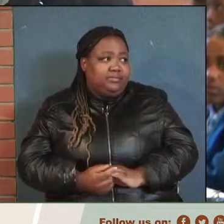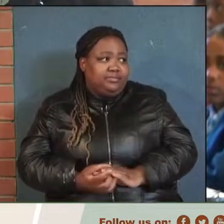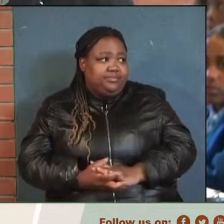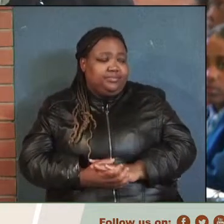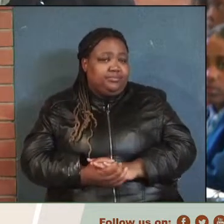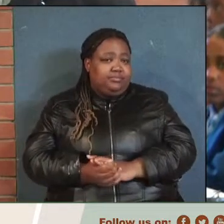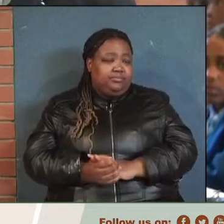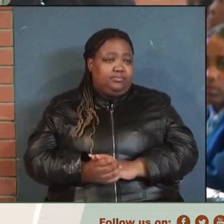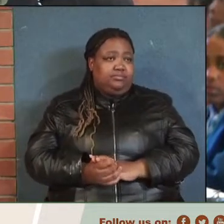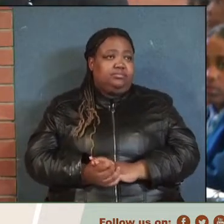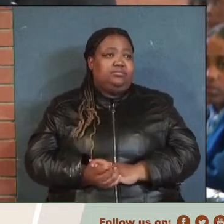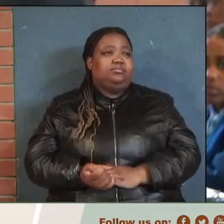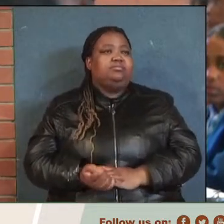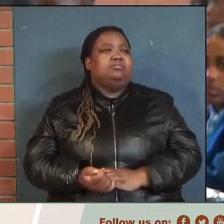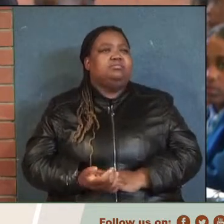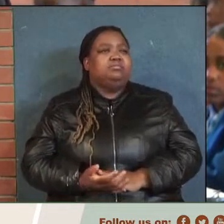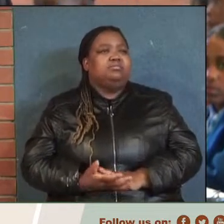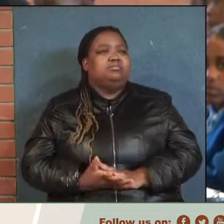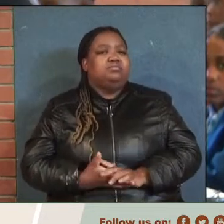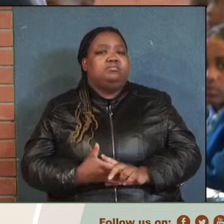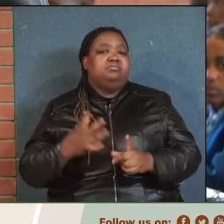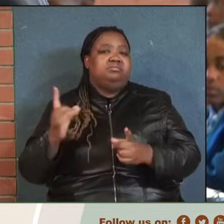I may not be answered, it's fine.